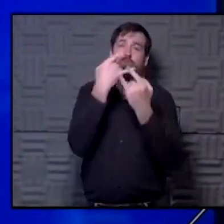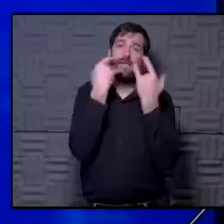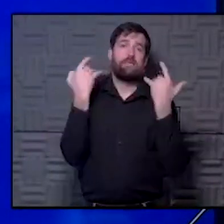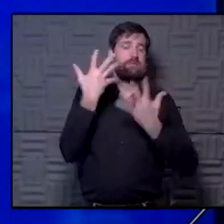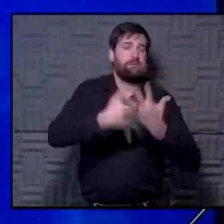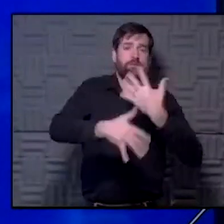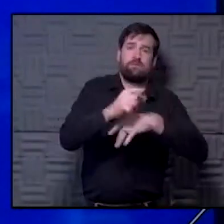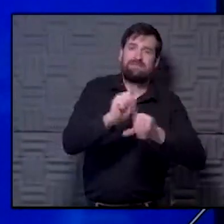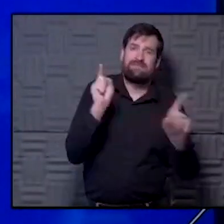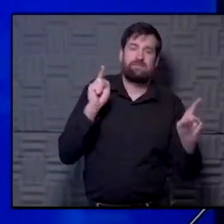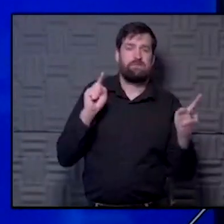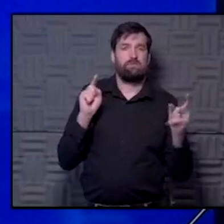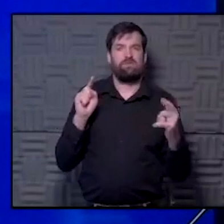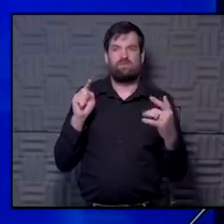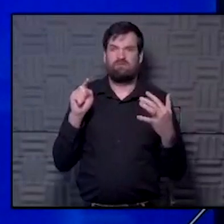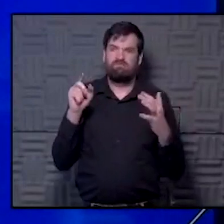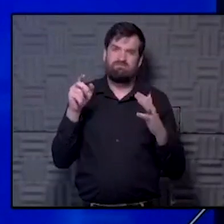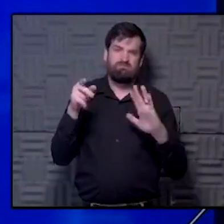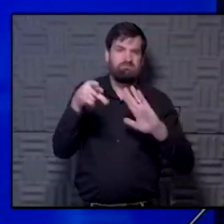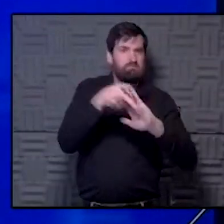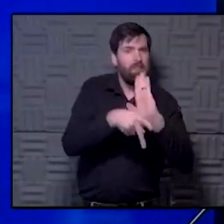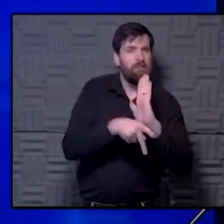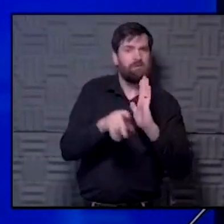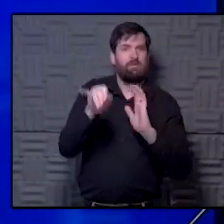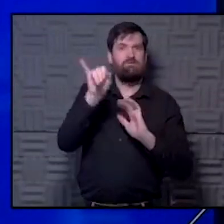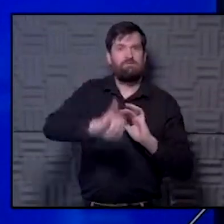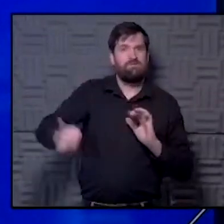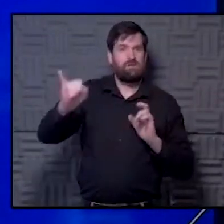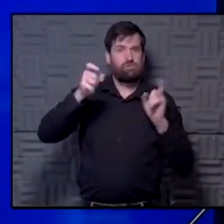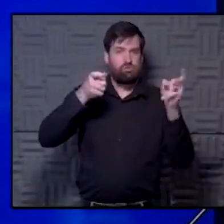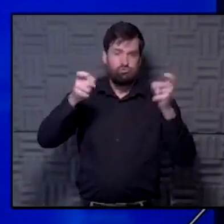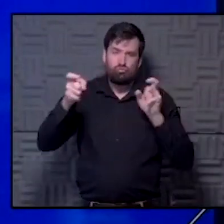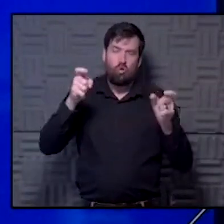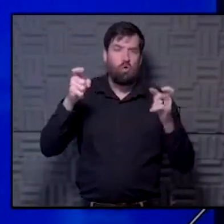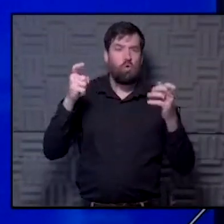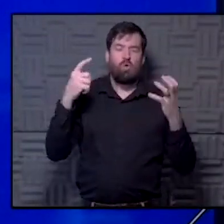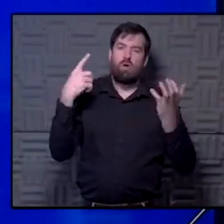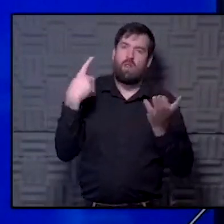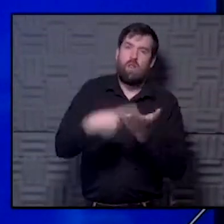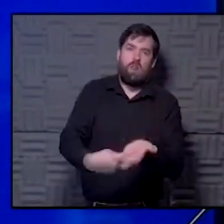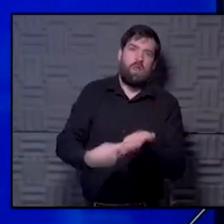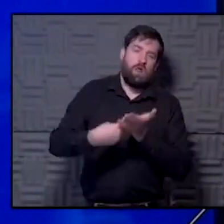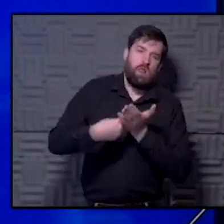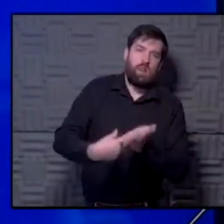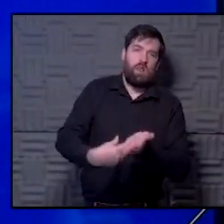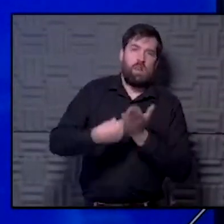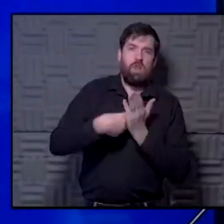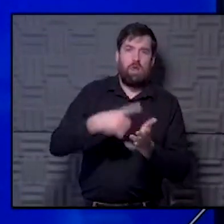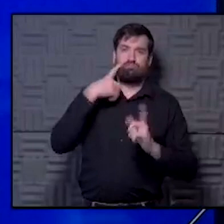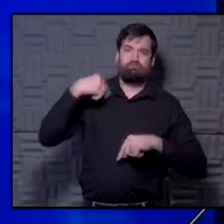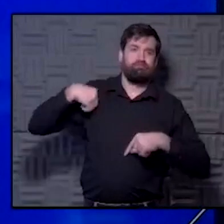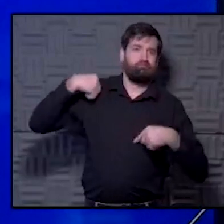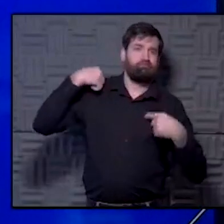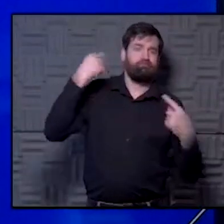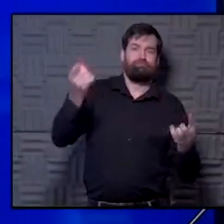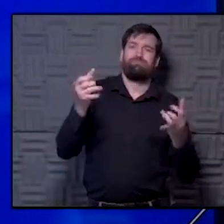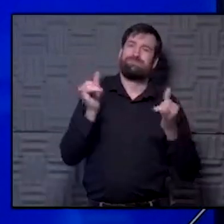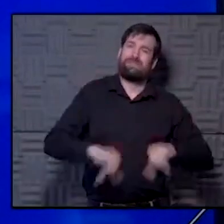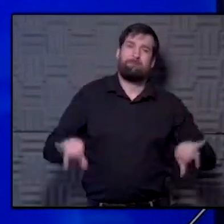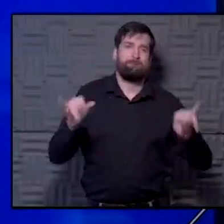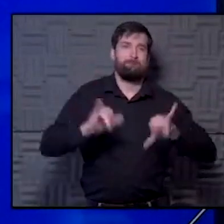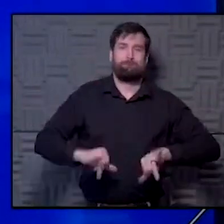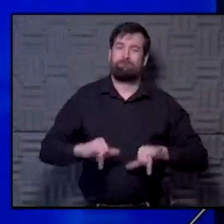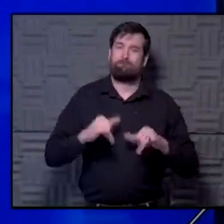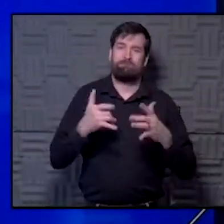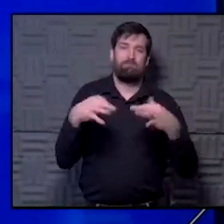distancing, all of the pillars of infection prevention and control that we've shared for months now remain as important, if not